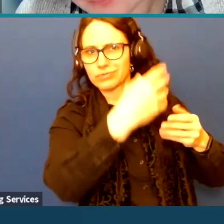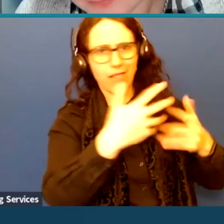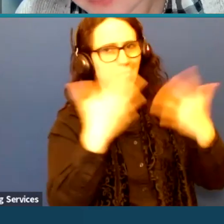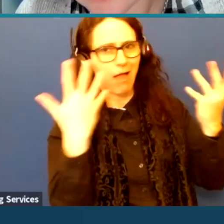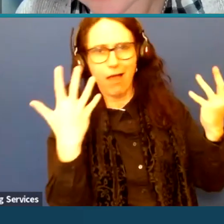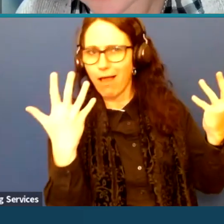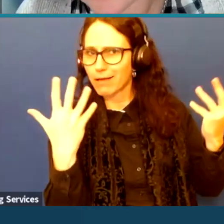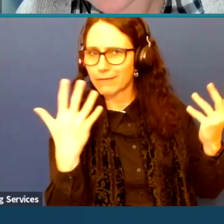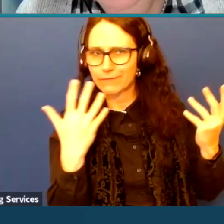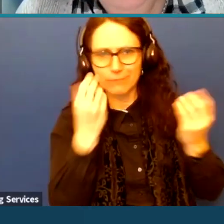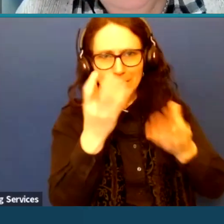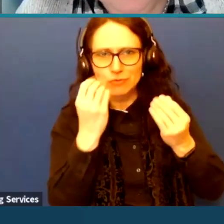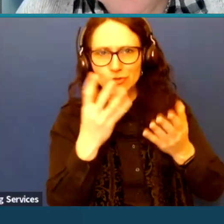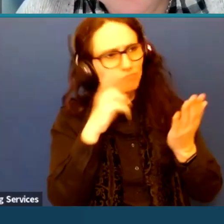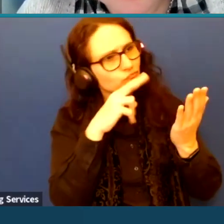I mean,